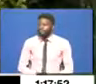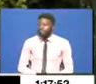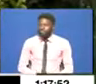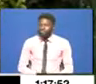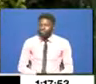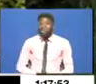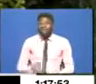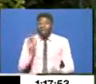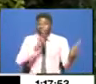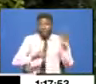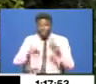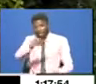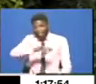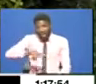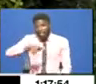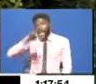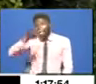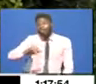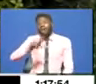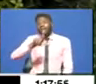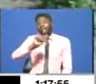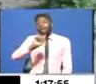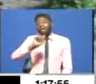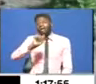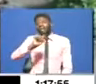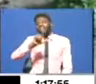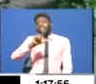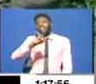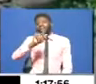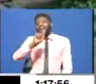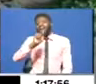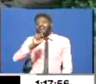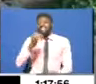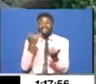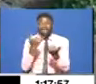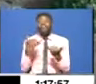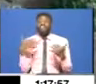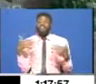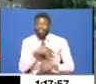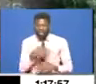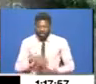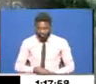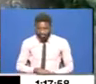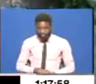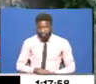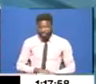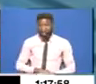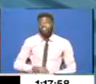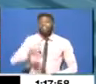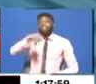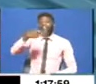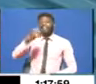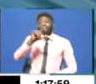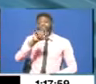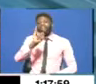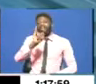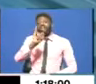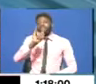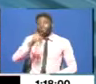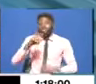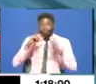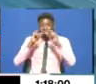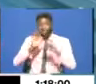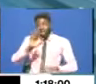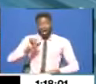Residents of Lower Laliat are now living in fear. Philip Chepkoan says his pregnant daughter developed complications due